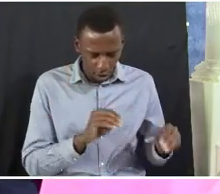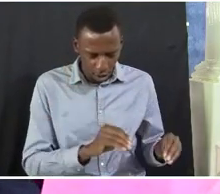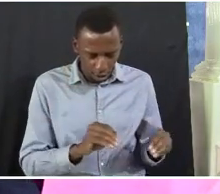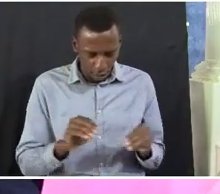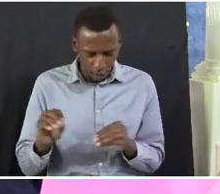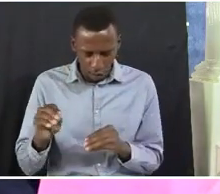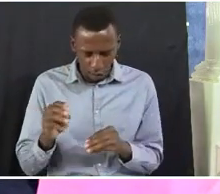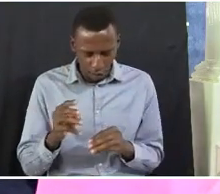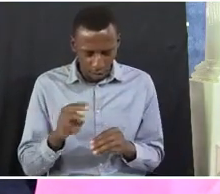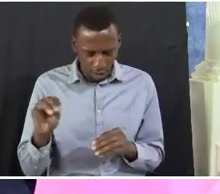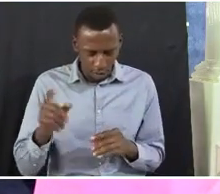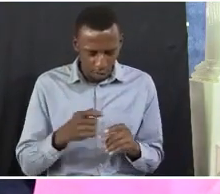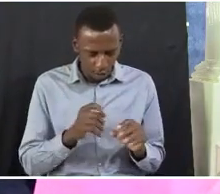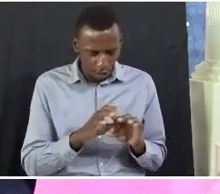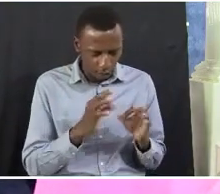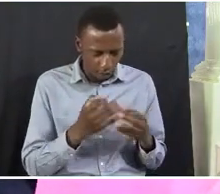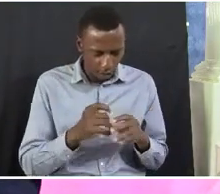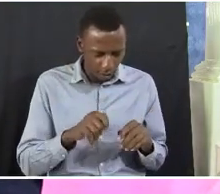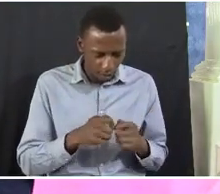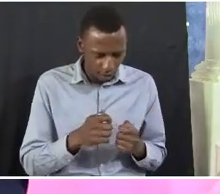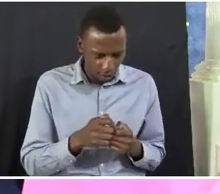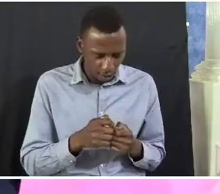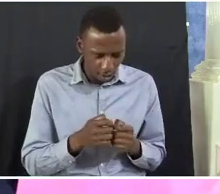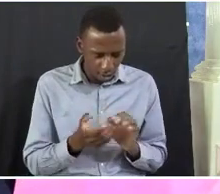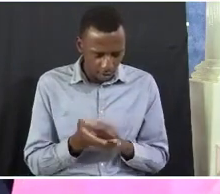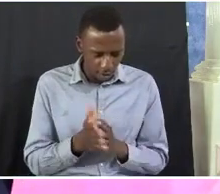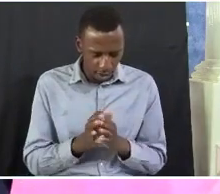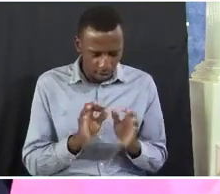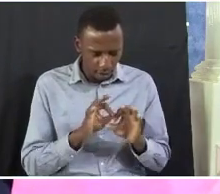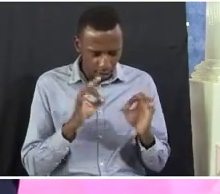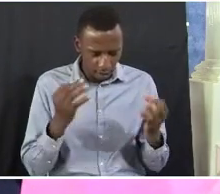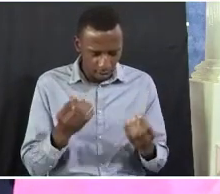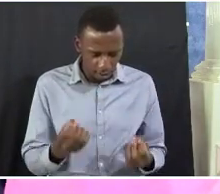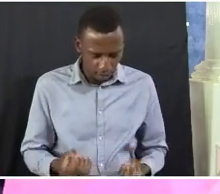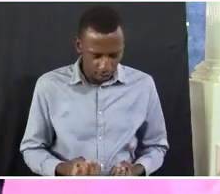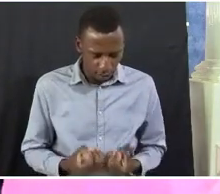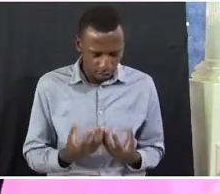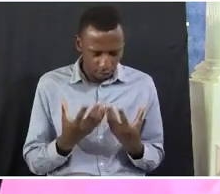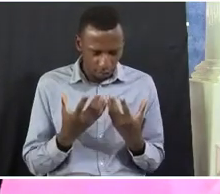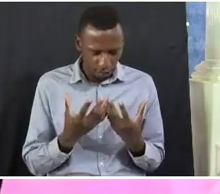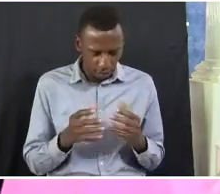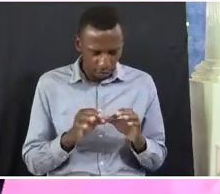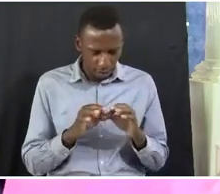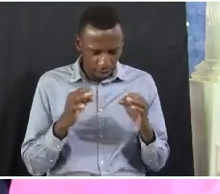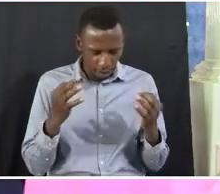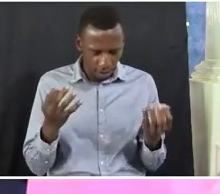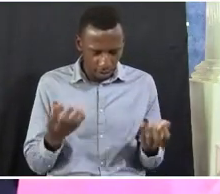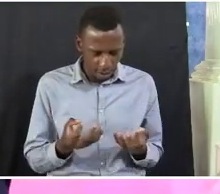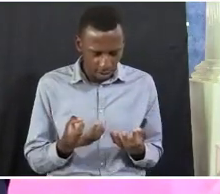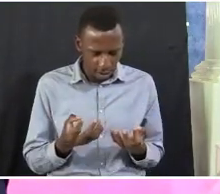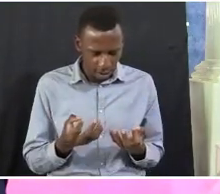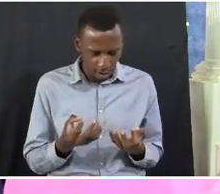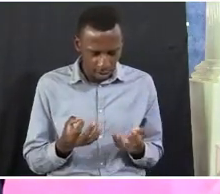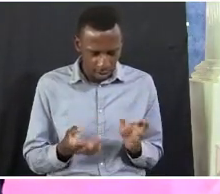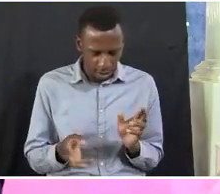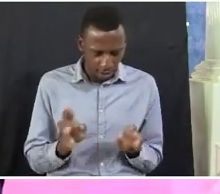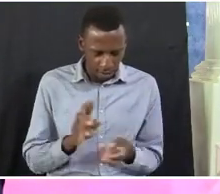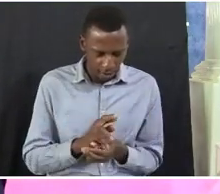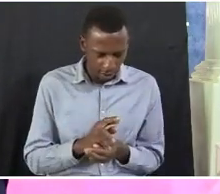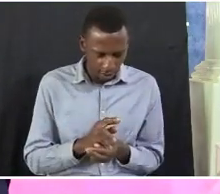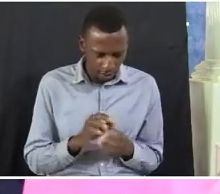family brokenness to family revival, to family reformation, to family